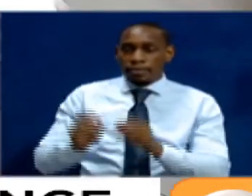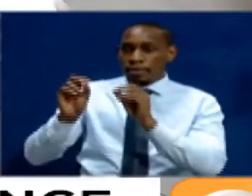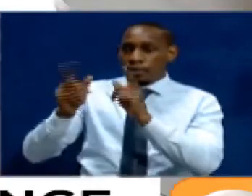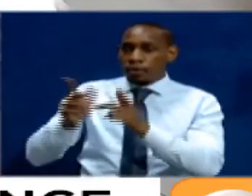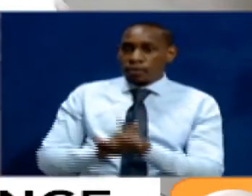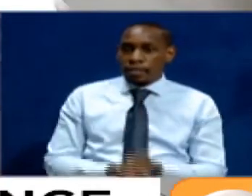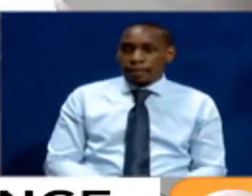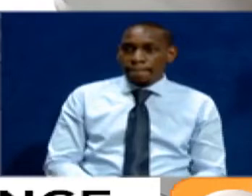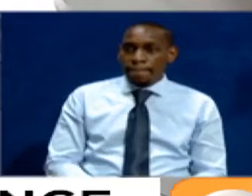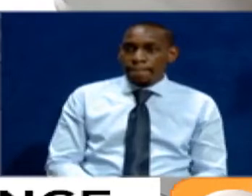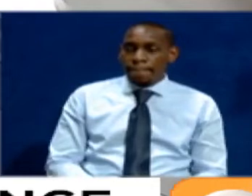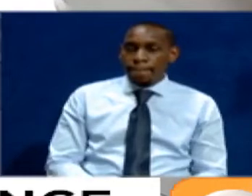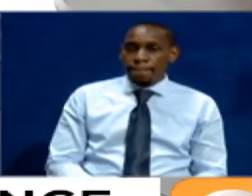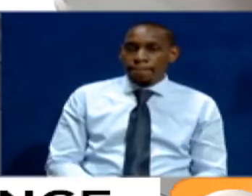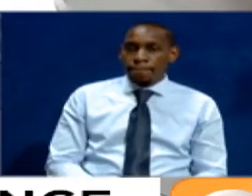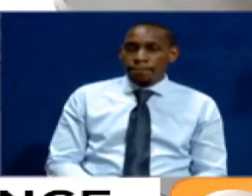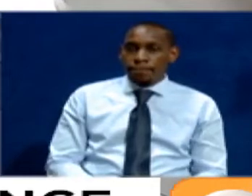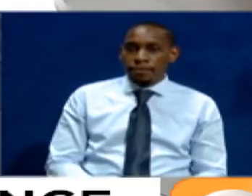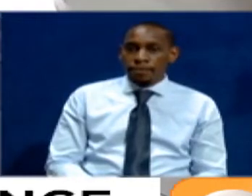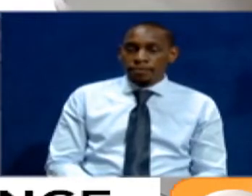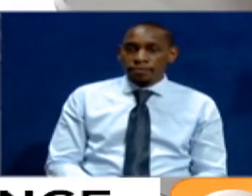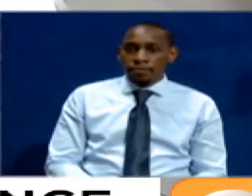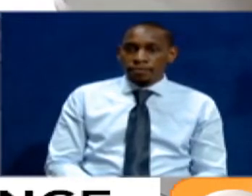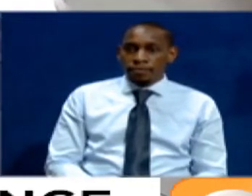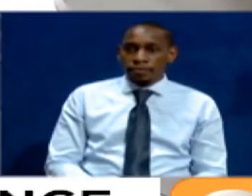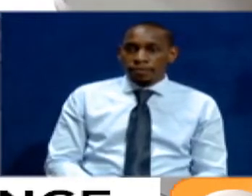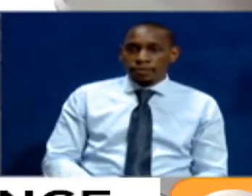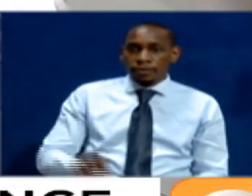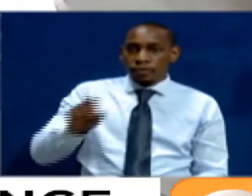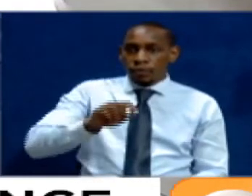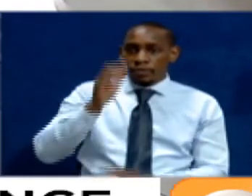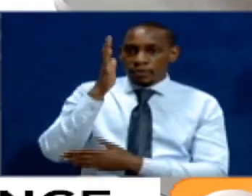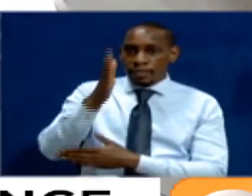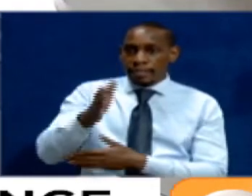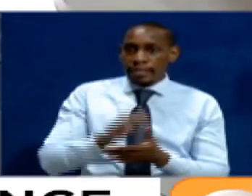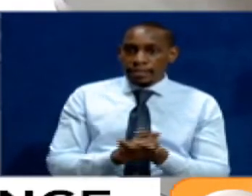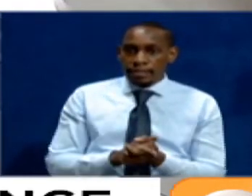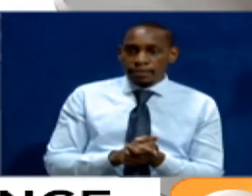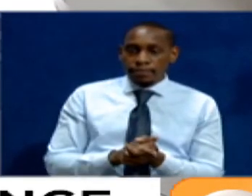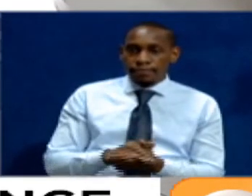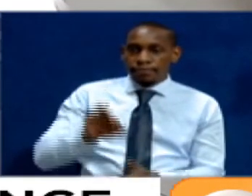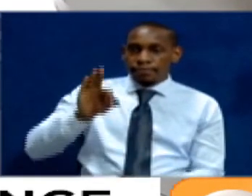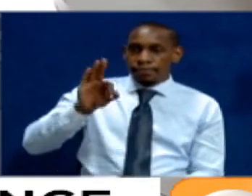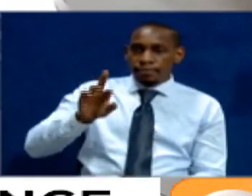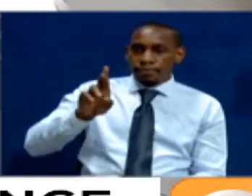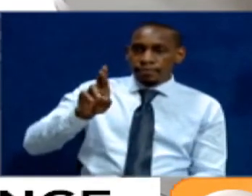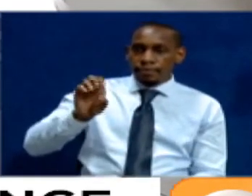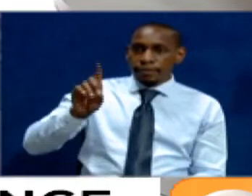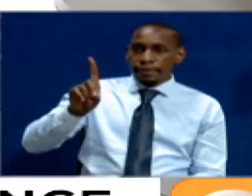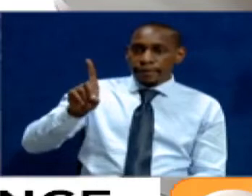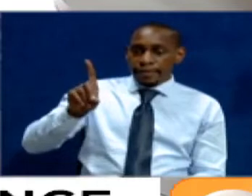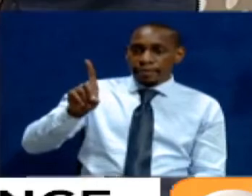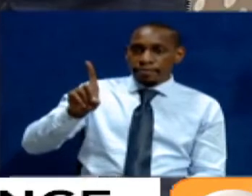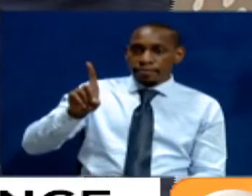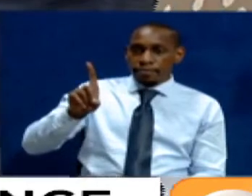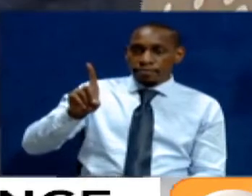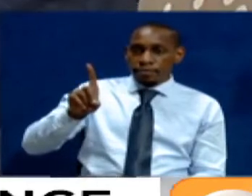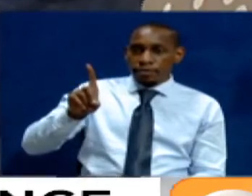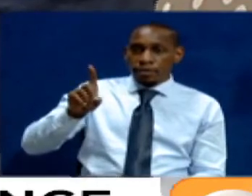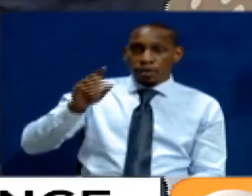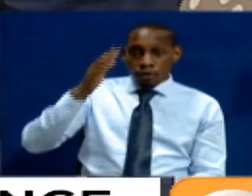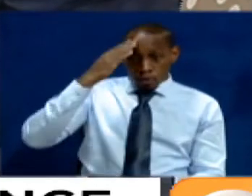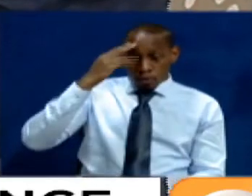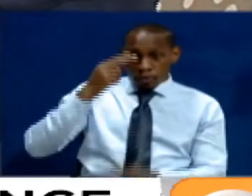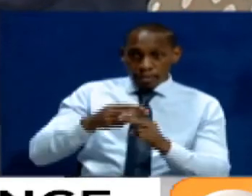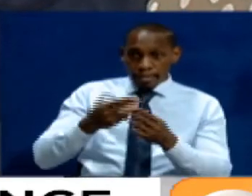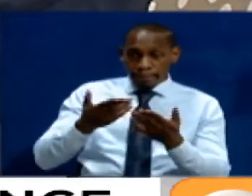Okay. Dr. Mugire, let me ask you this question, or let me direct this question at you from no other than Fred Obach-Machoka. I'm sure you've heard